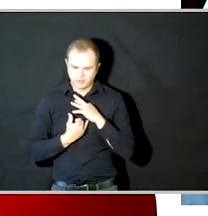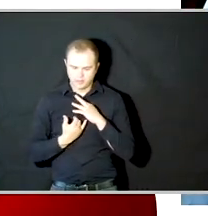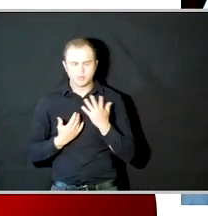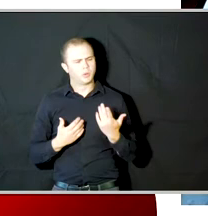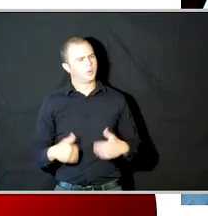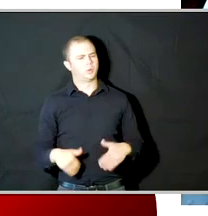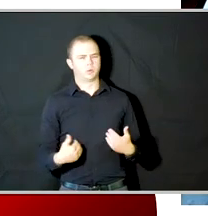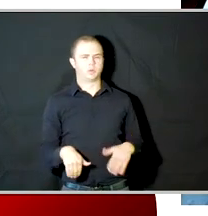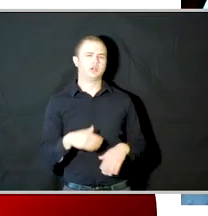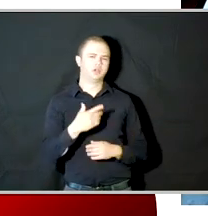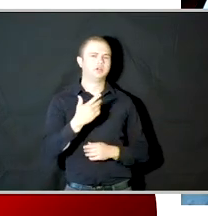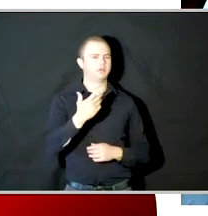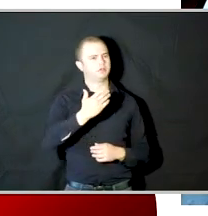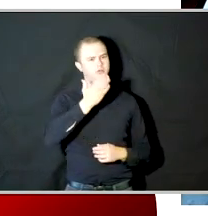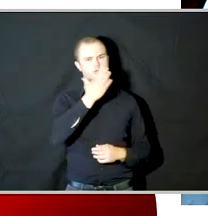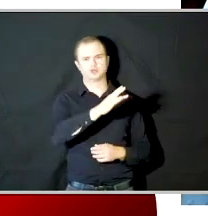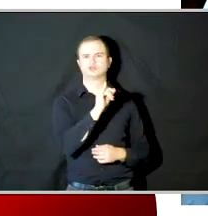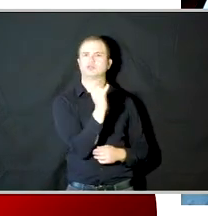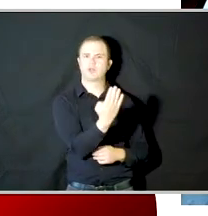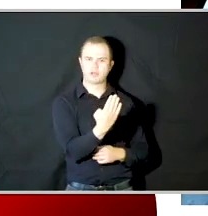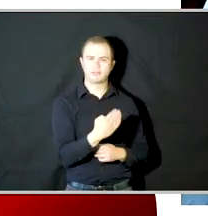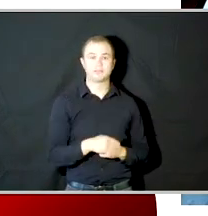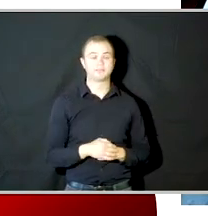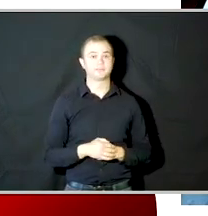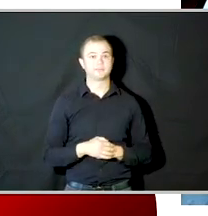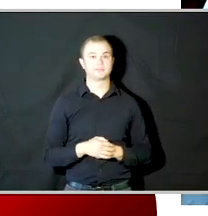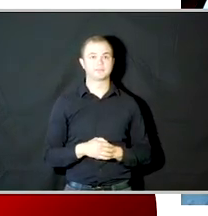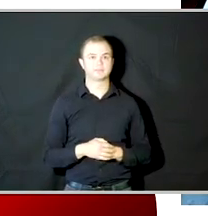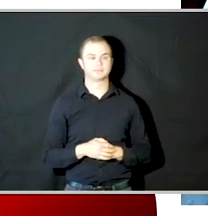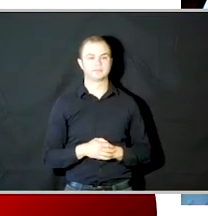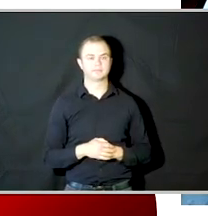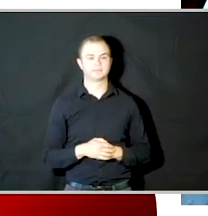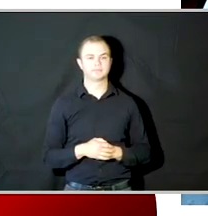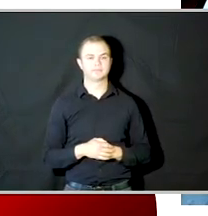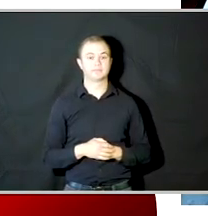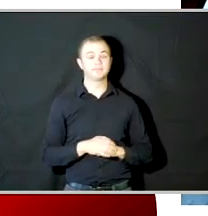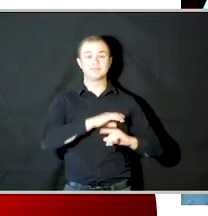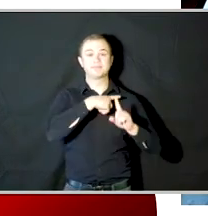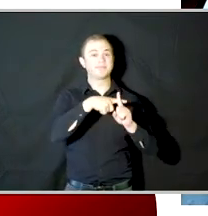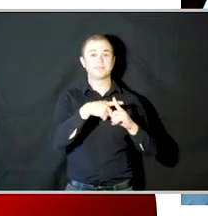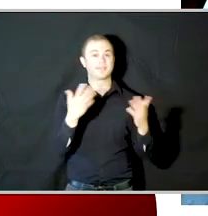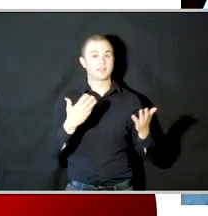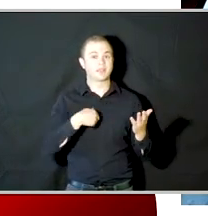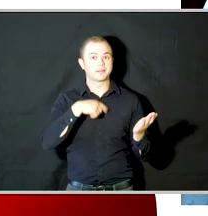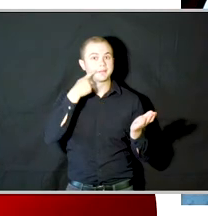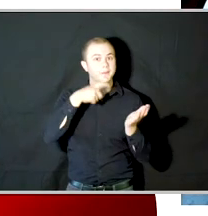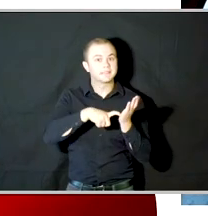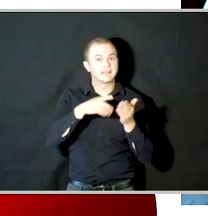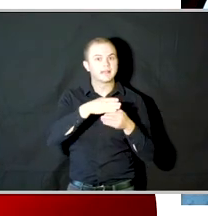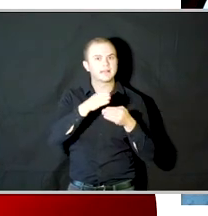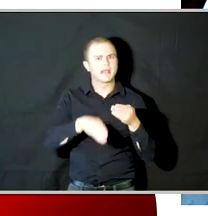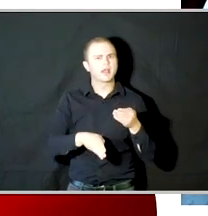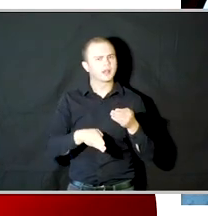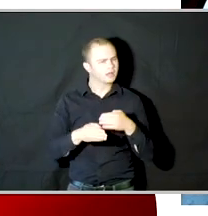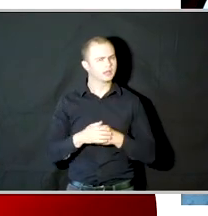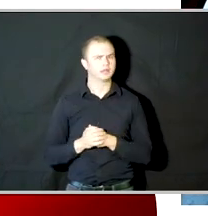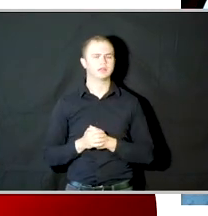well done pieces. And then to top it off, what I had noticed at the very end was the really well